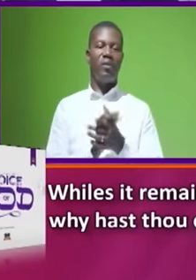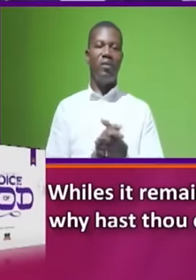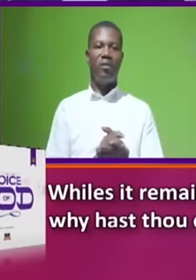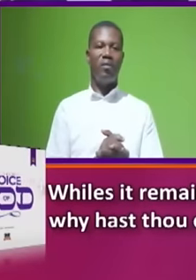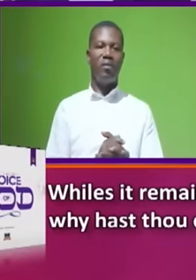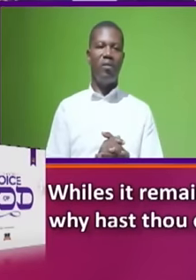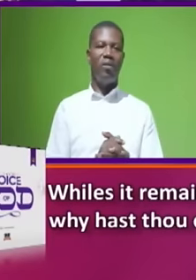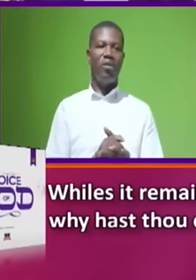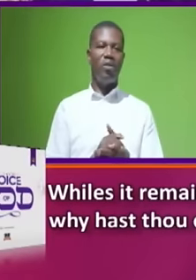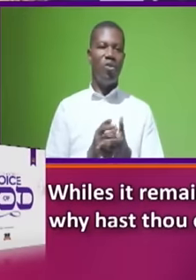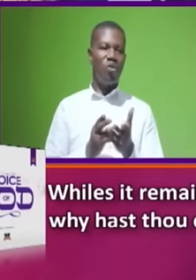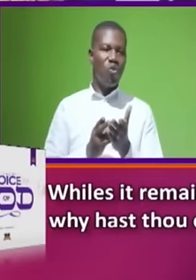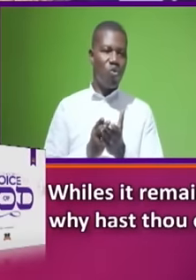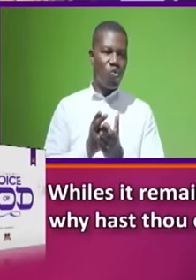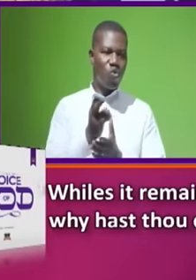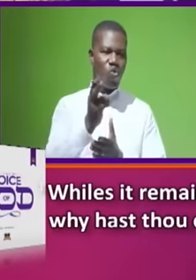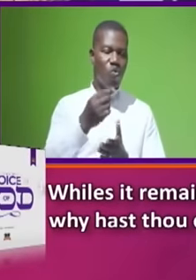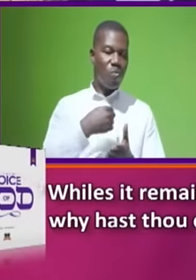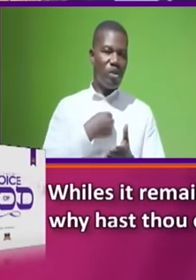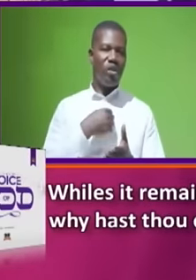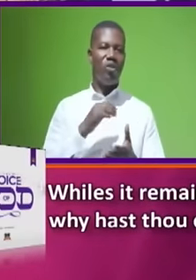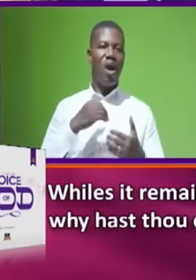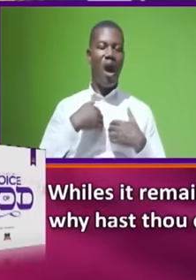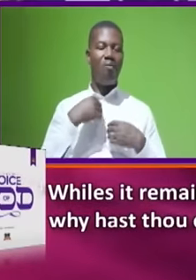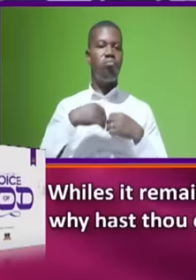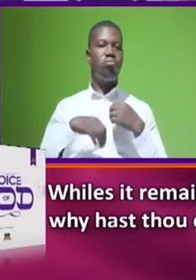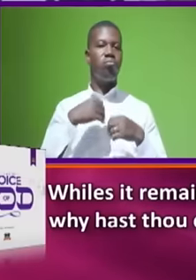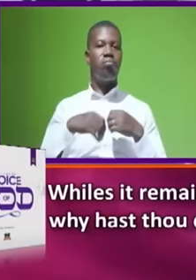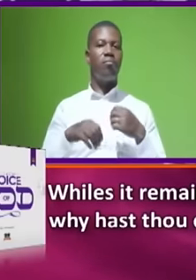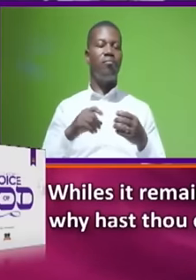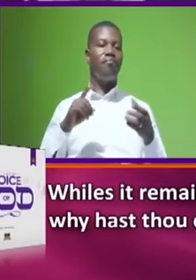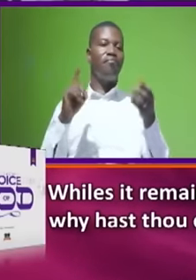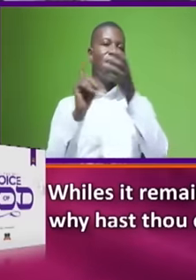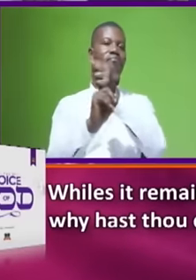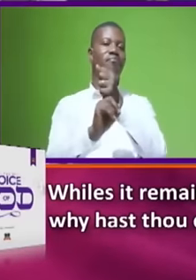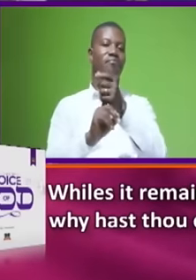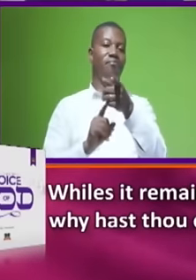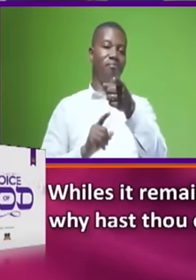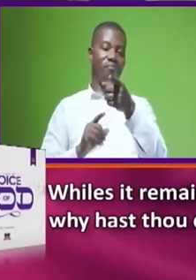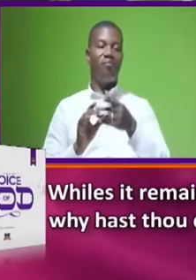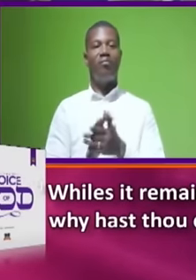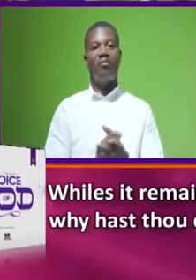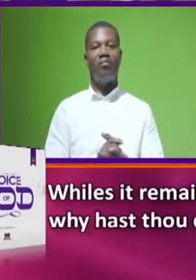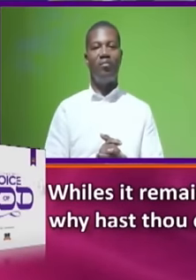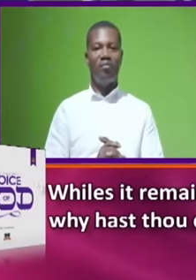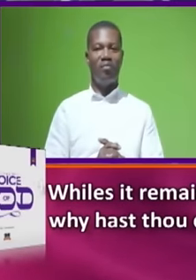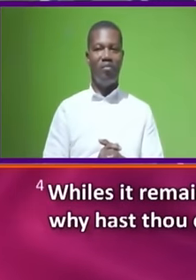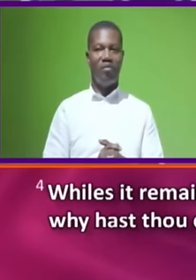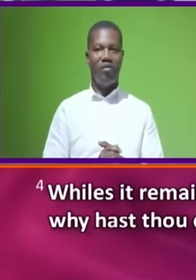me at home. Other than that, through me, you shall find yourself wanting.